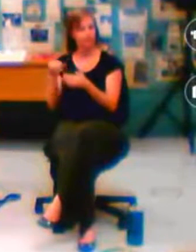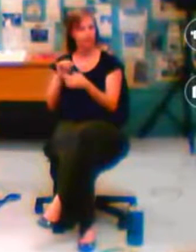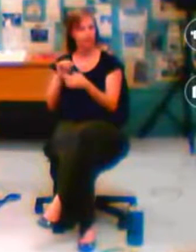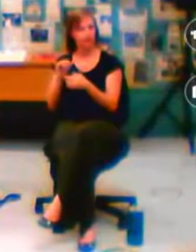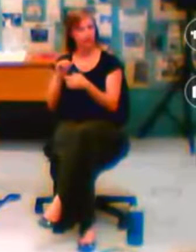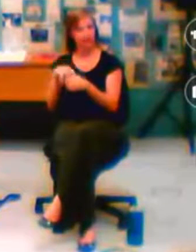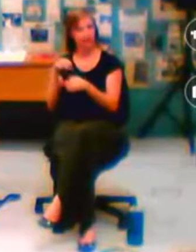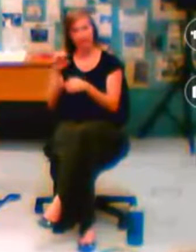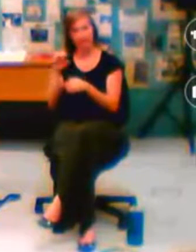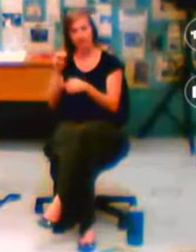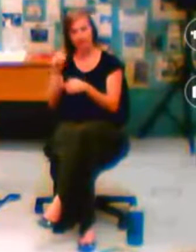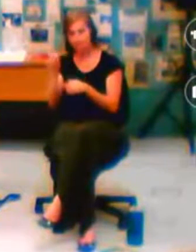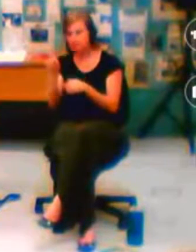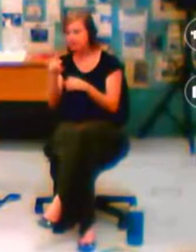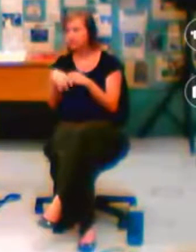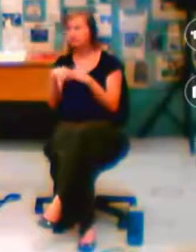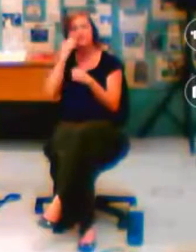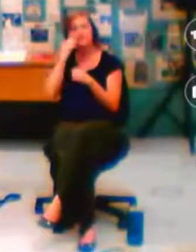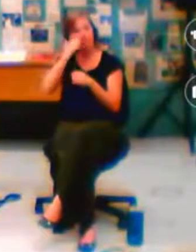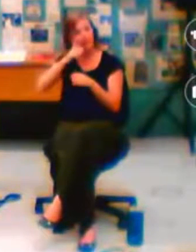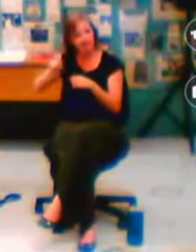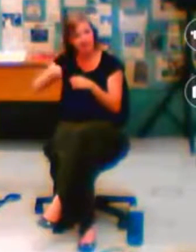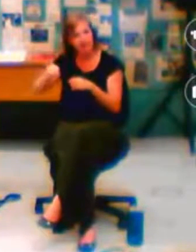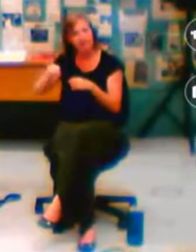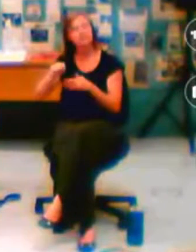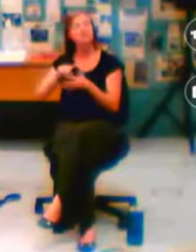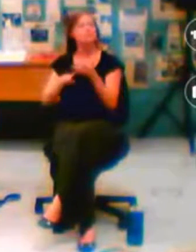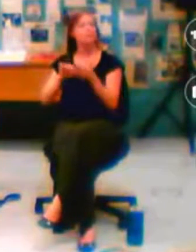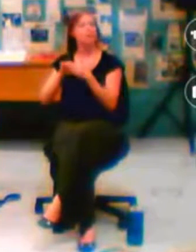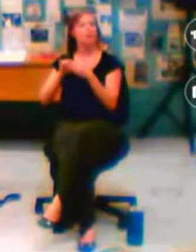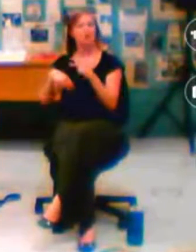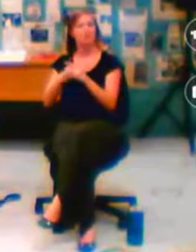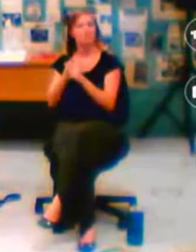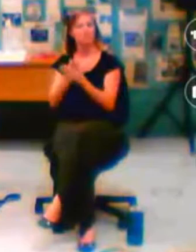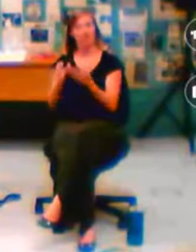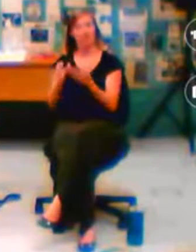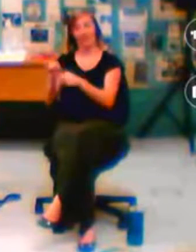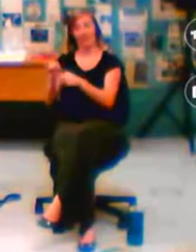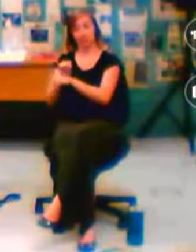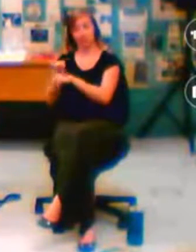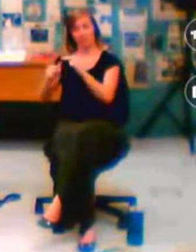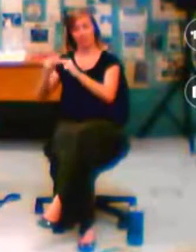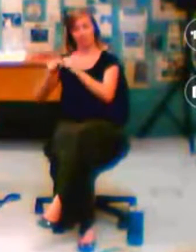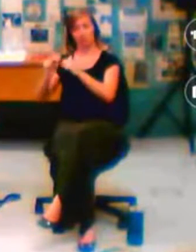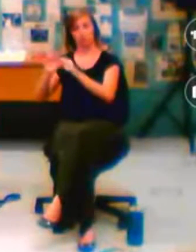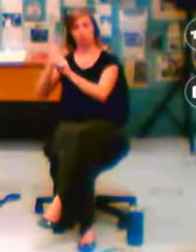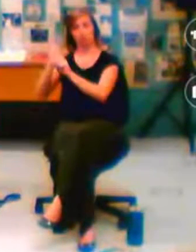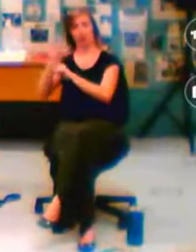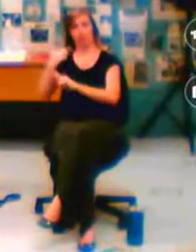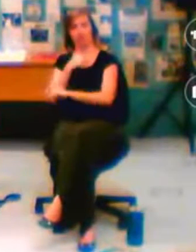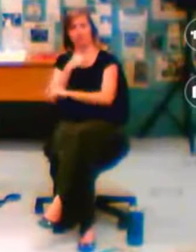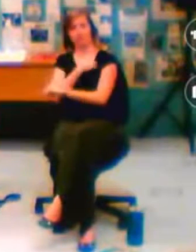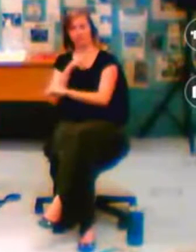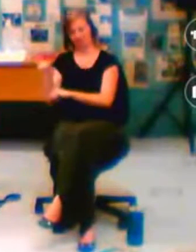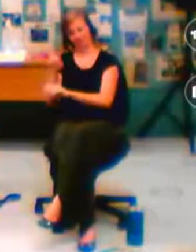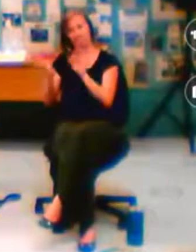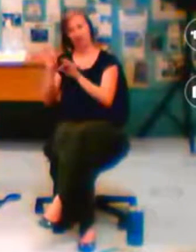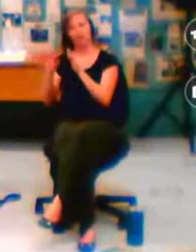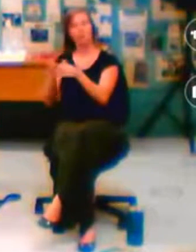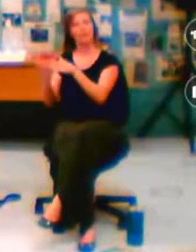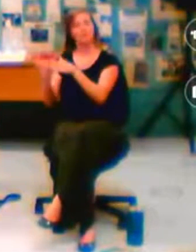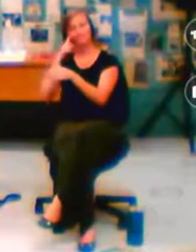headway on efficiency for the high-cost utilizers? The high-cost utilizers, those of us who use a lot of